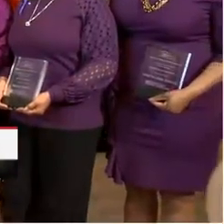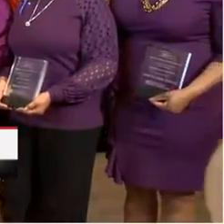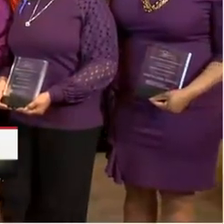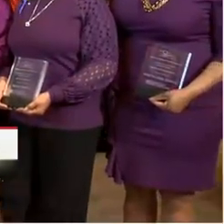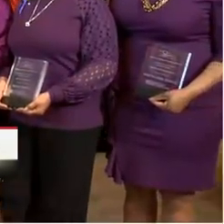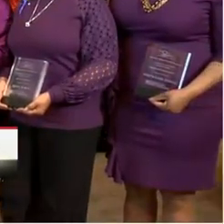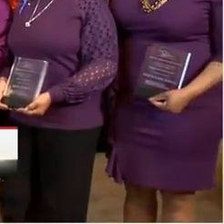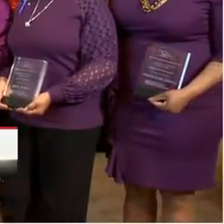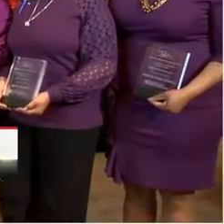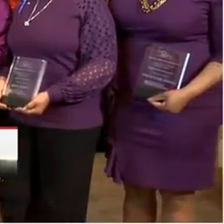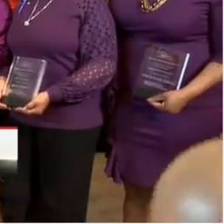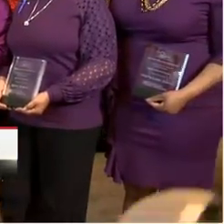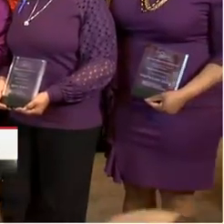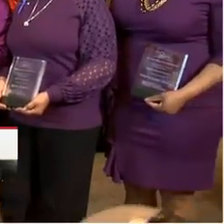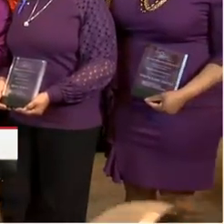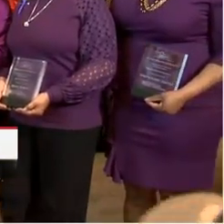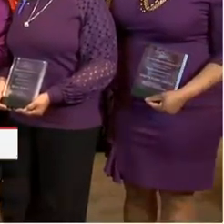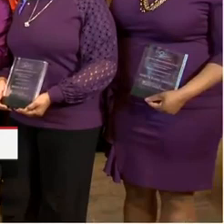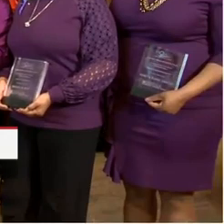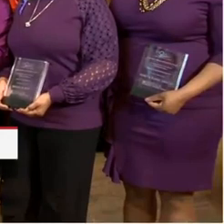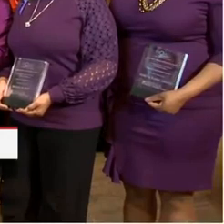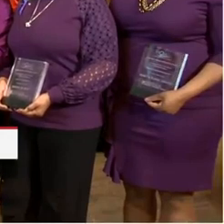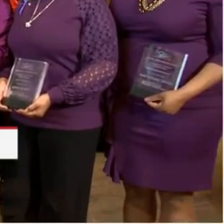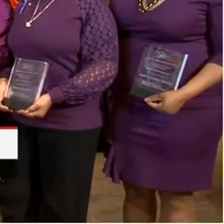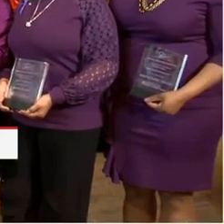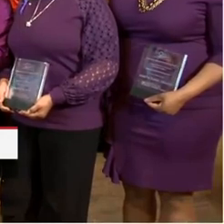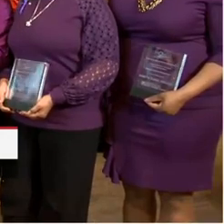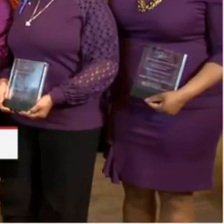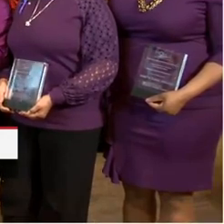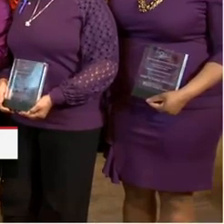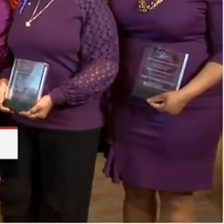You got it, Khalid? Okay, be careful.